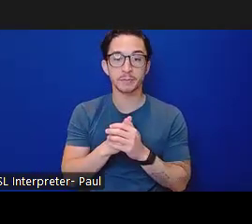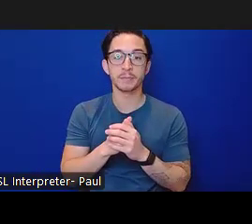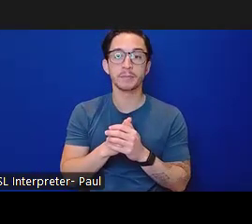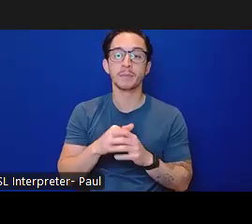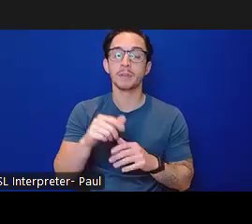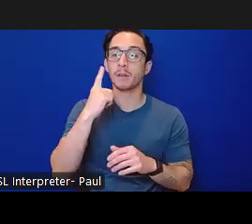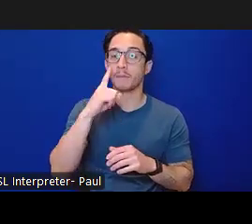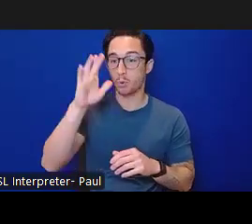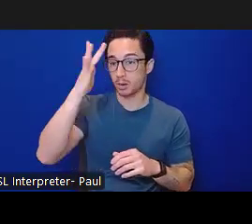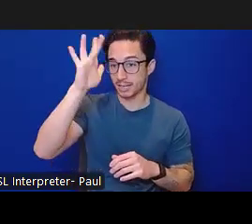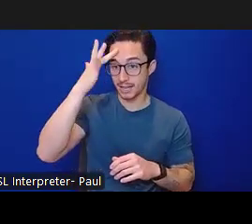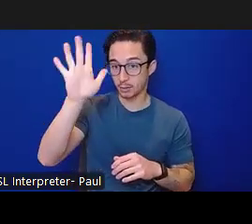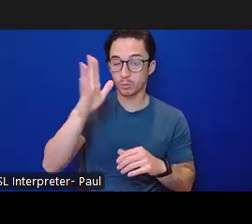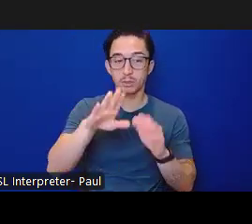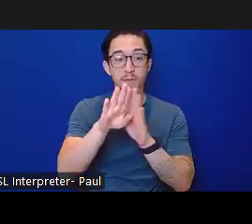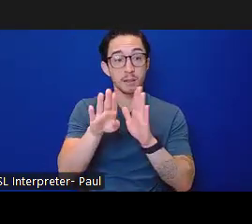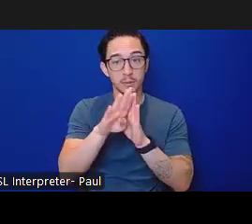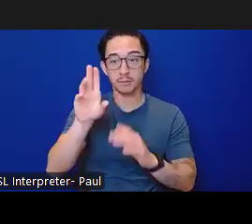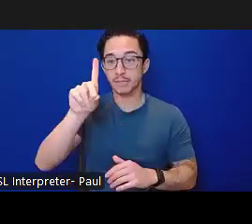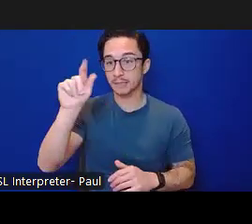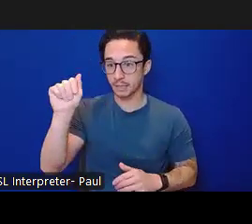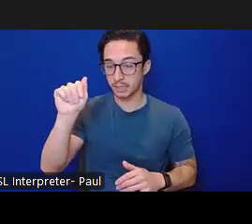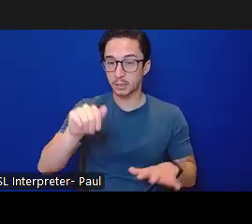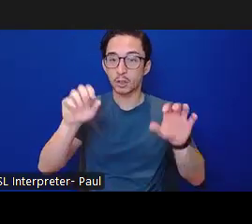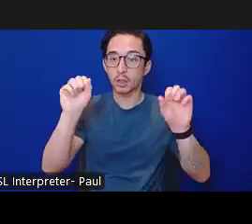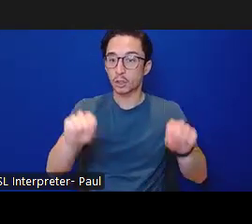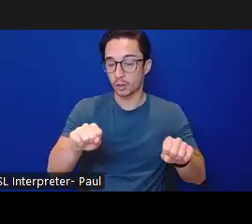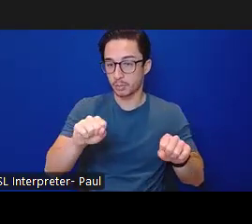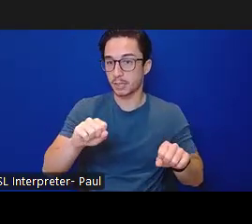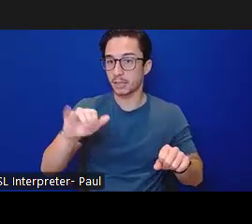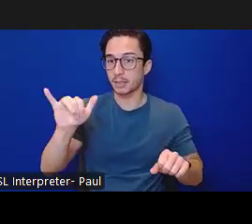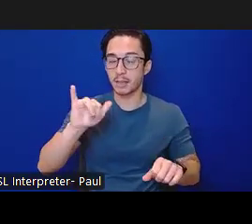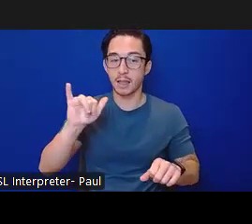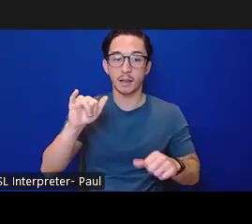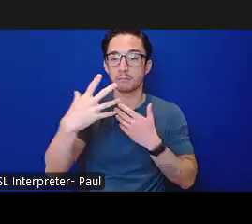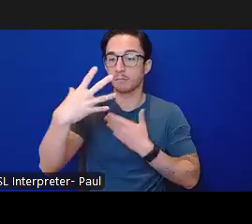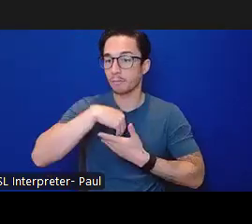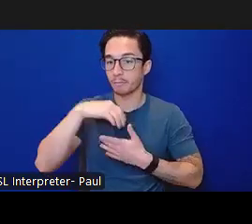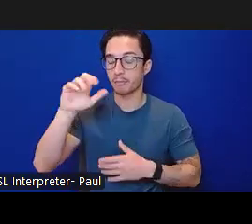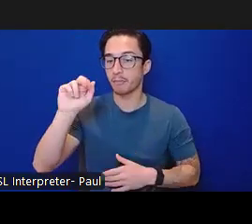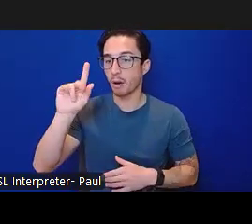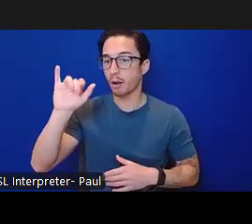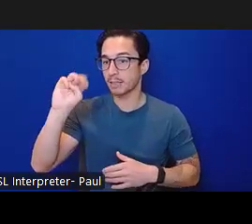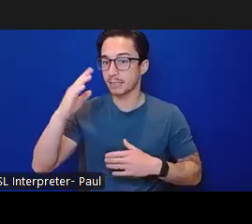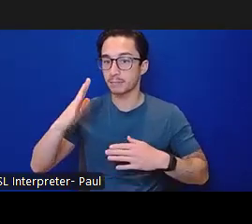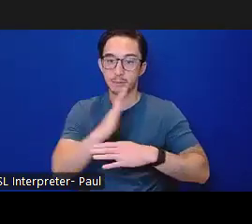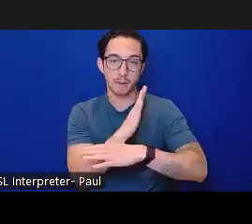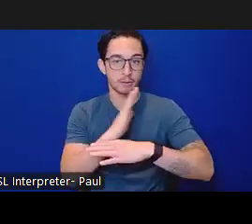For intellectual and developmental disabilities, it can include things like autism spectrum